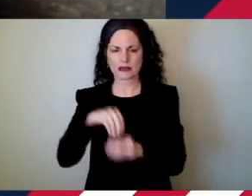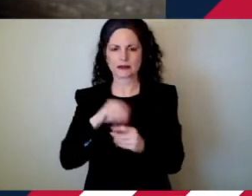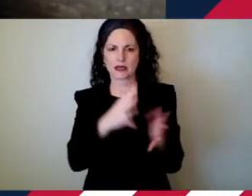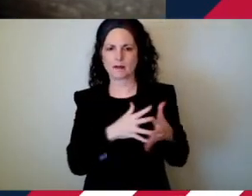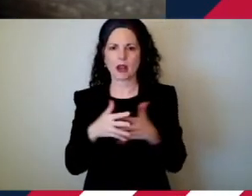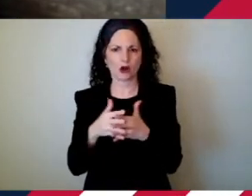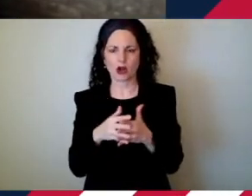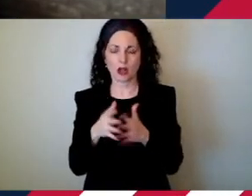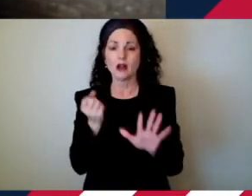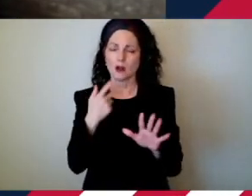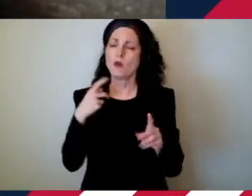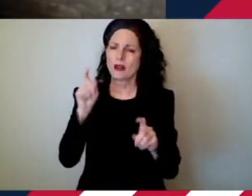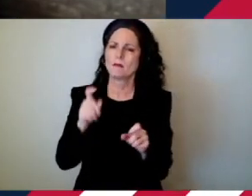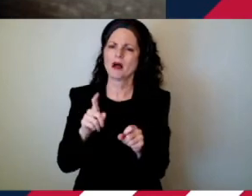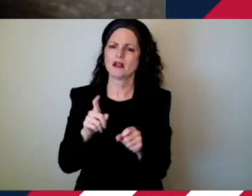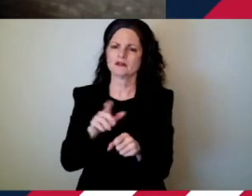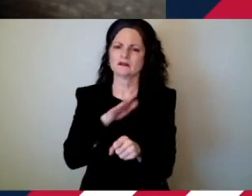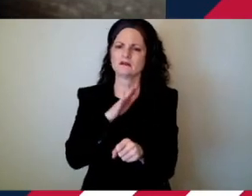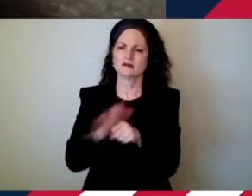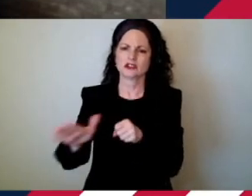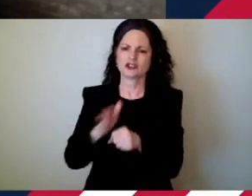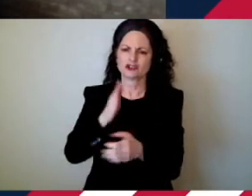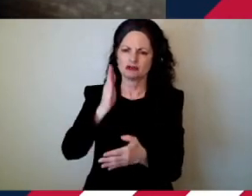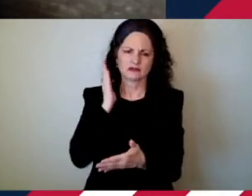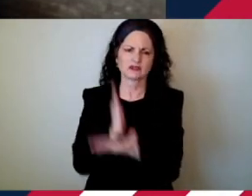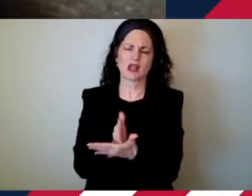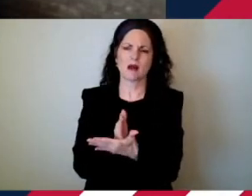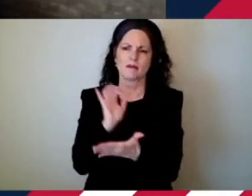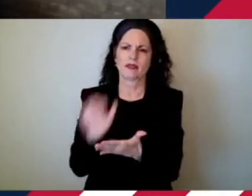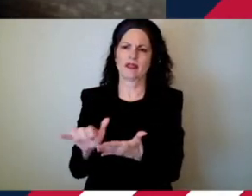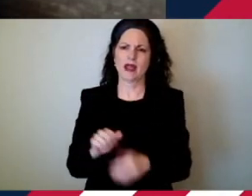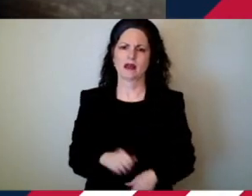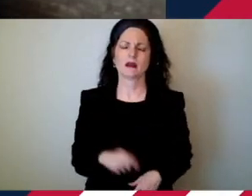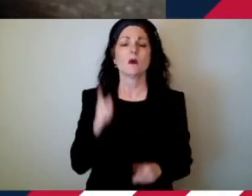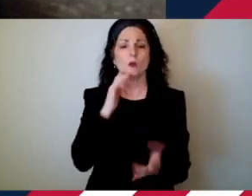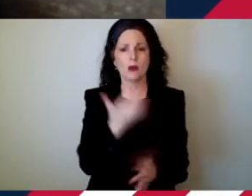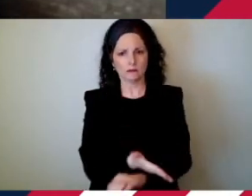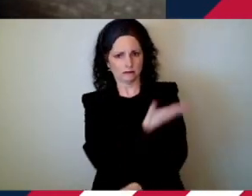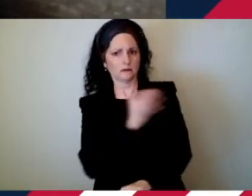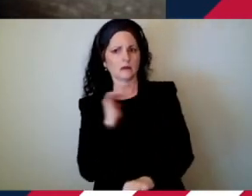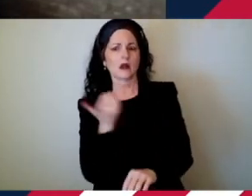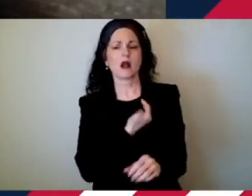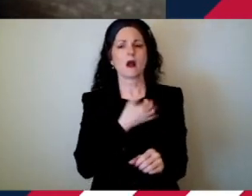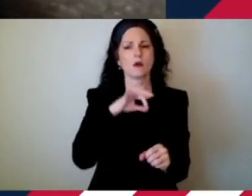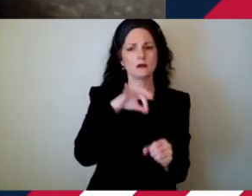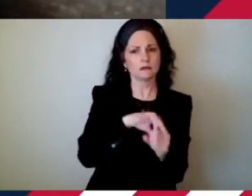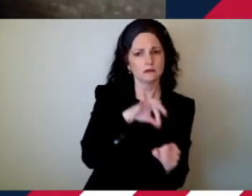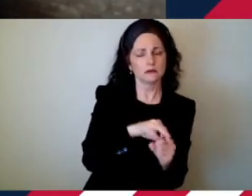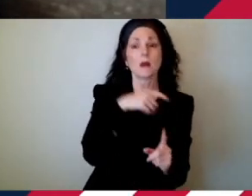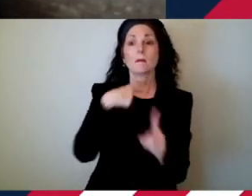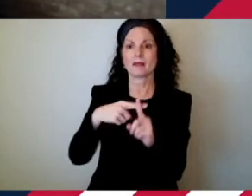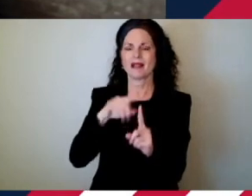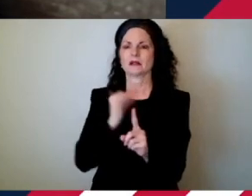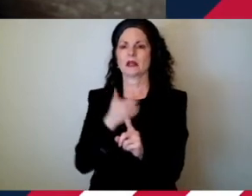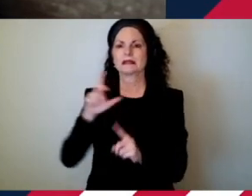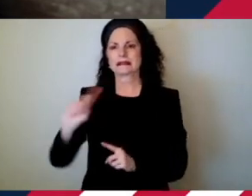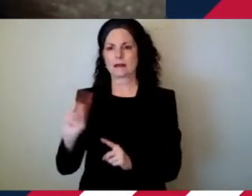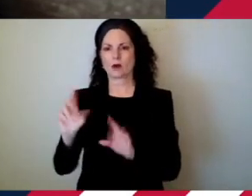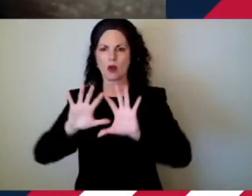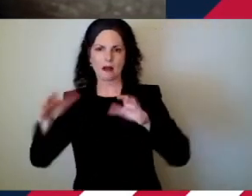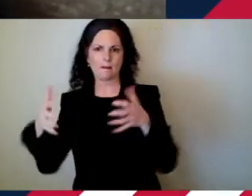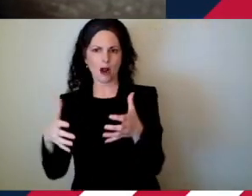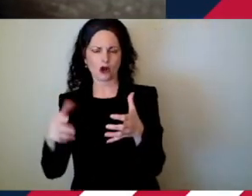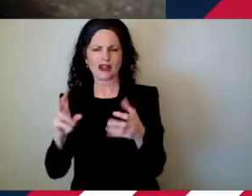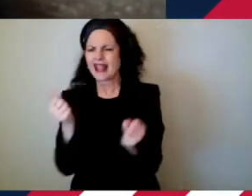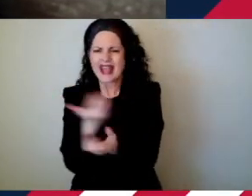the integrity of our party, for our elections, and anything that takes any step